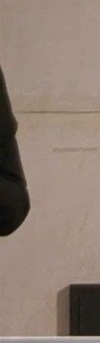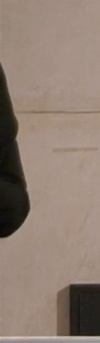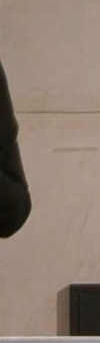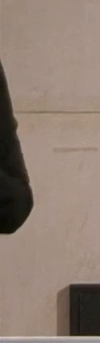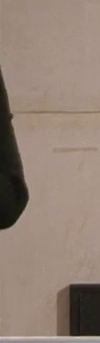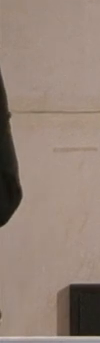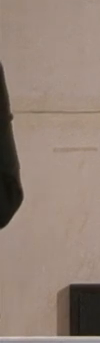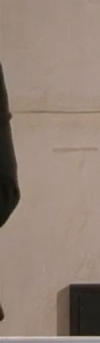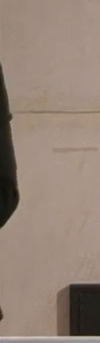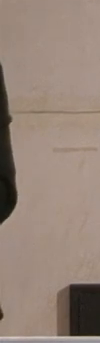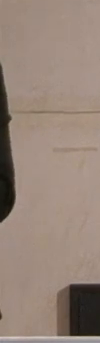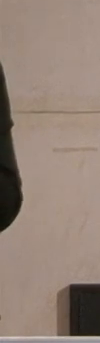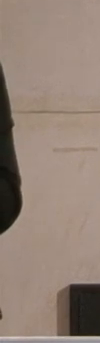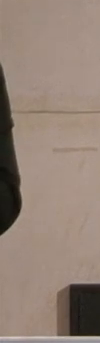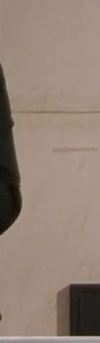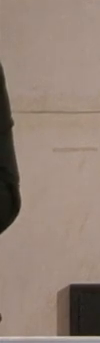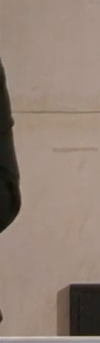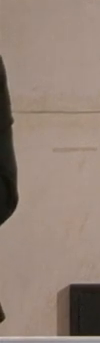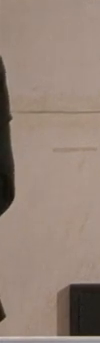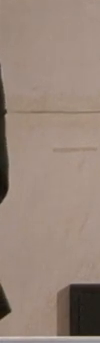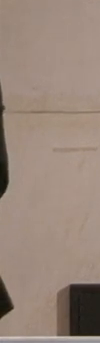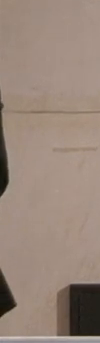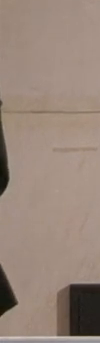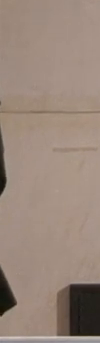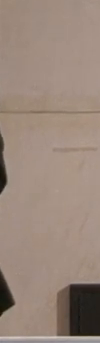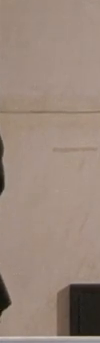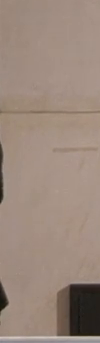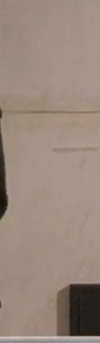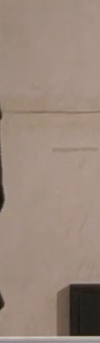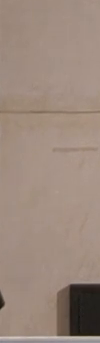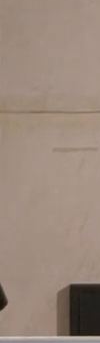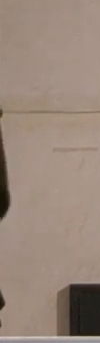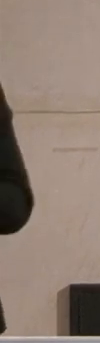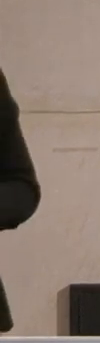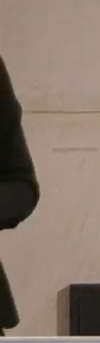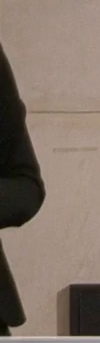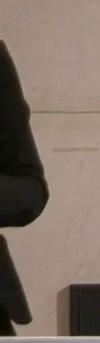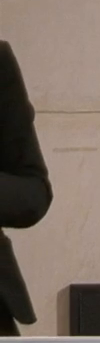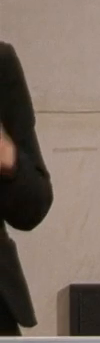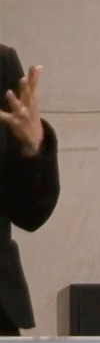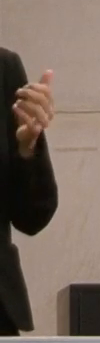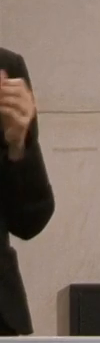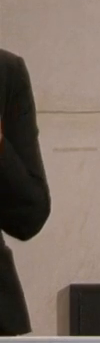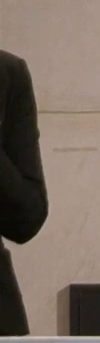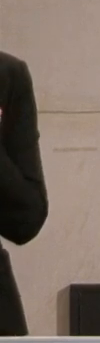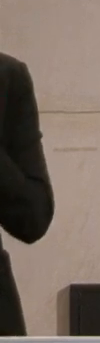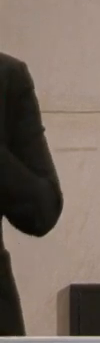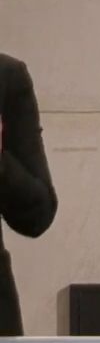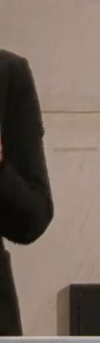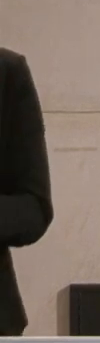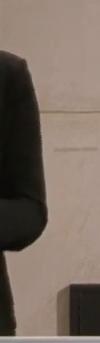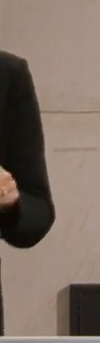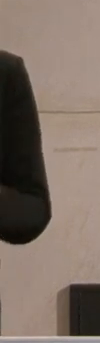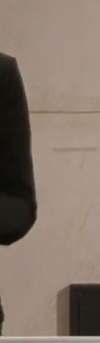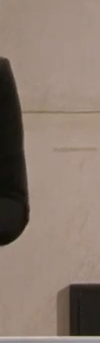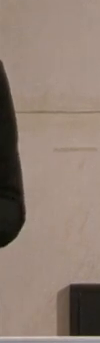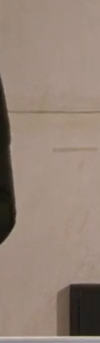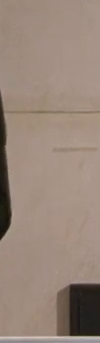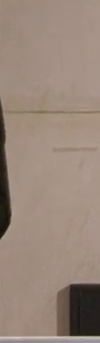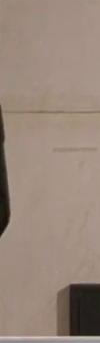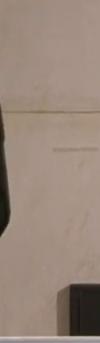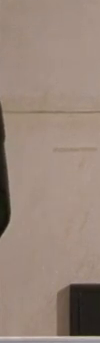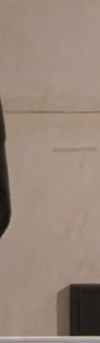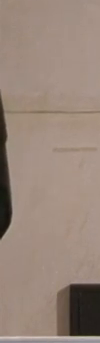path. That's a journey. But most of all, let us express our pride and our admiration. Let